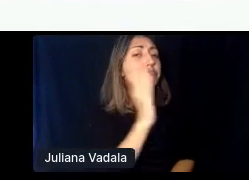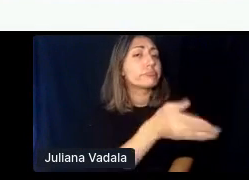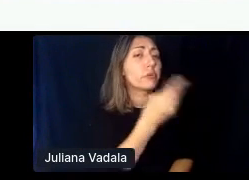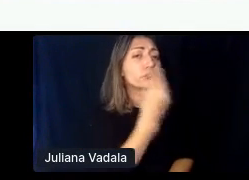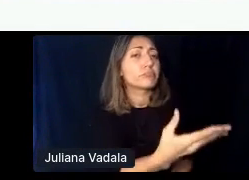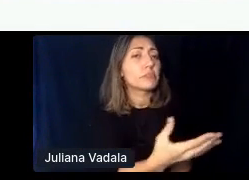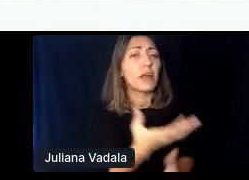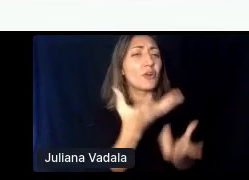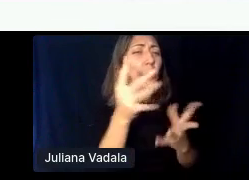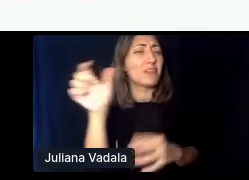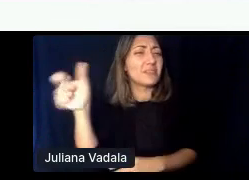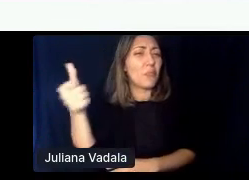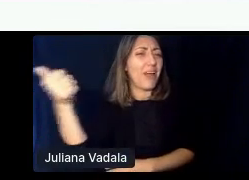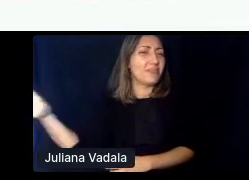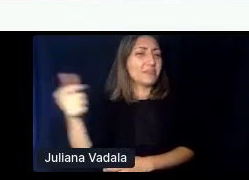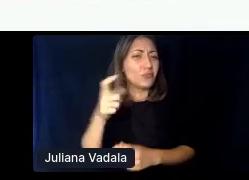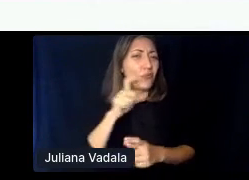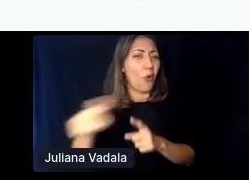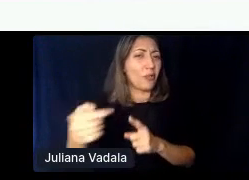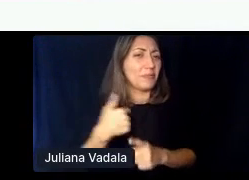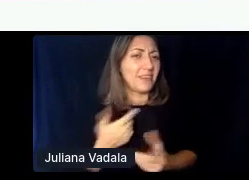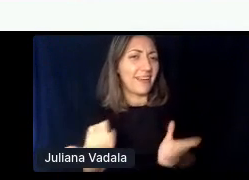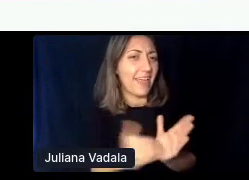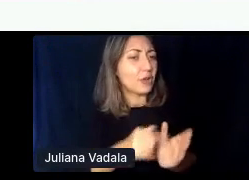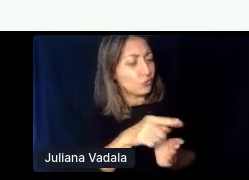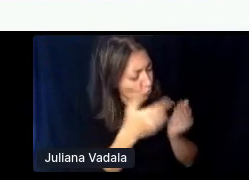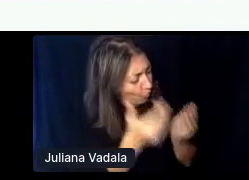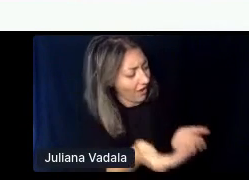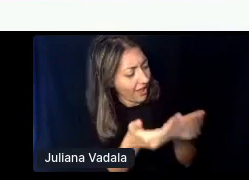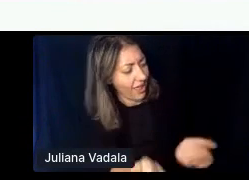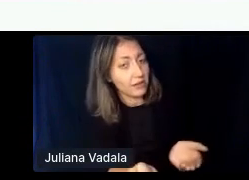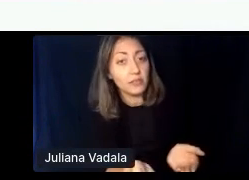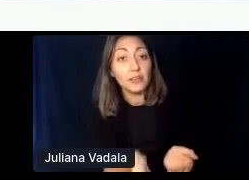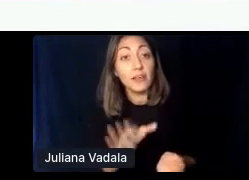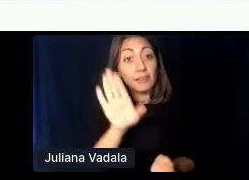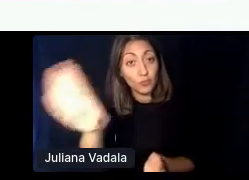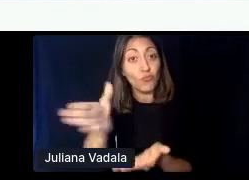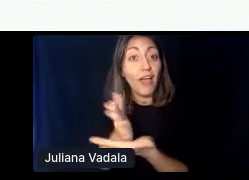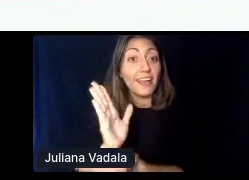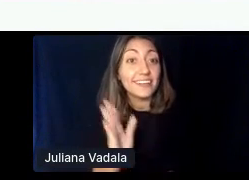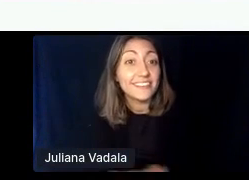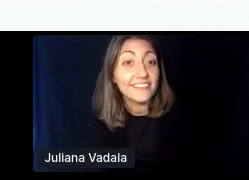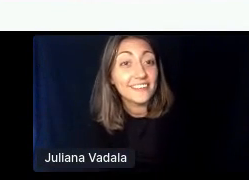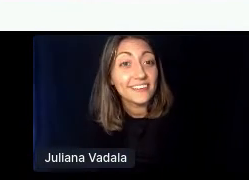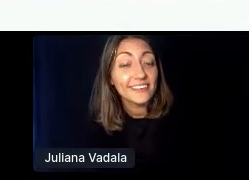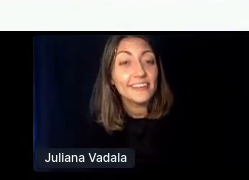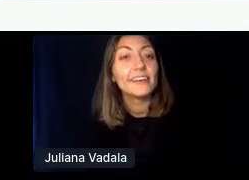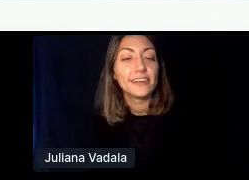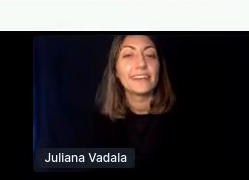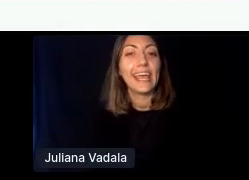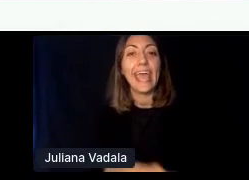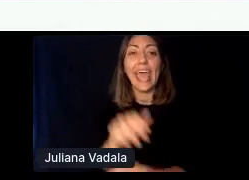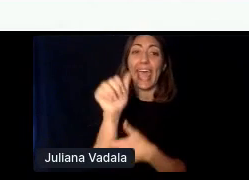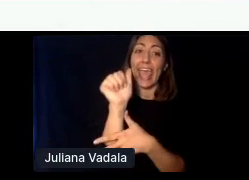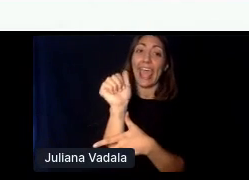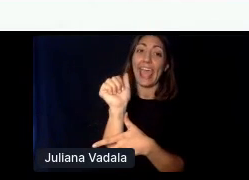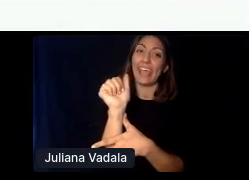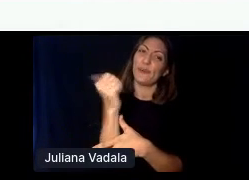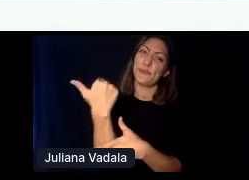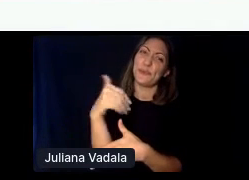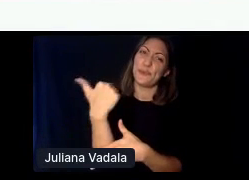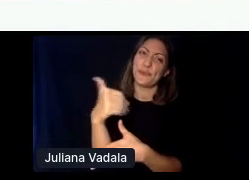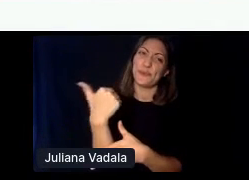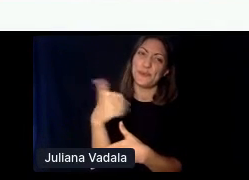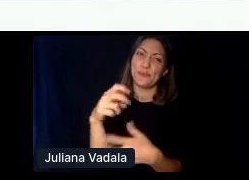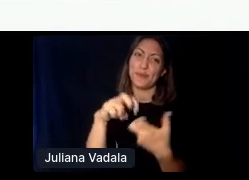and be friendly and polite. Now, option A is, in my opinion, very problematic.